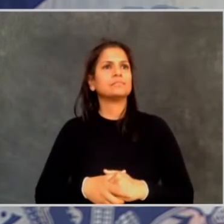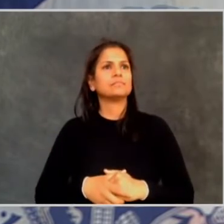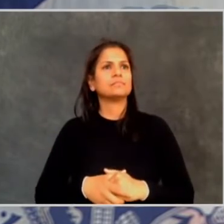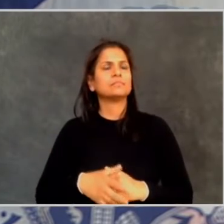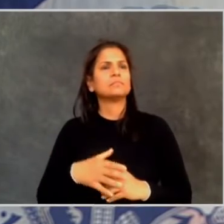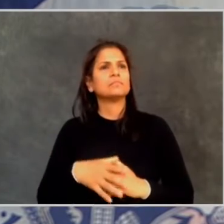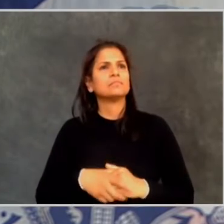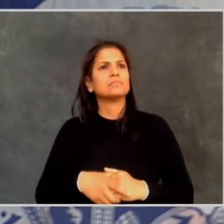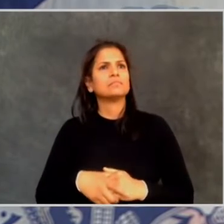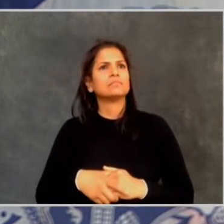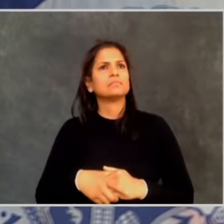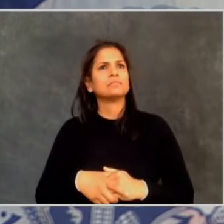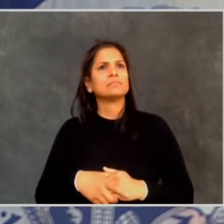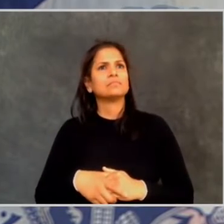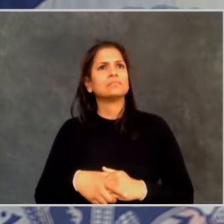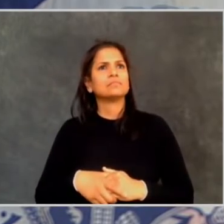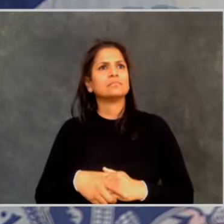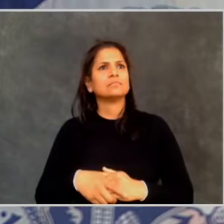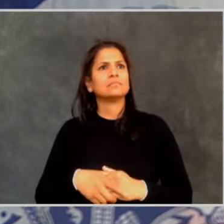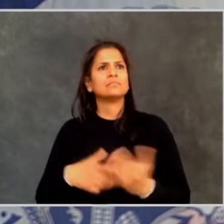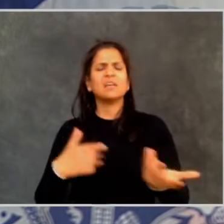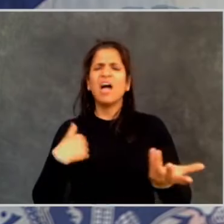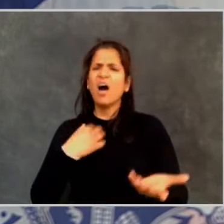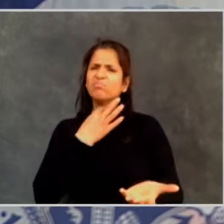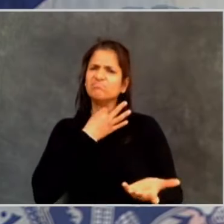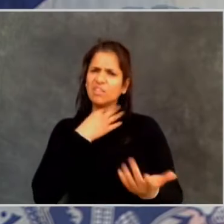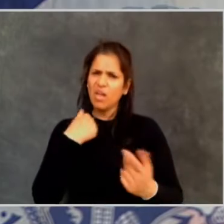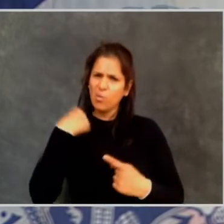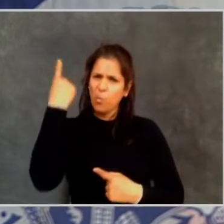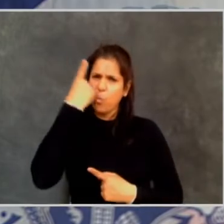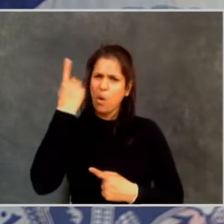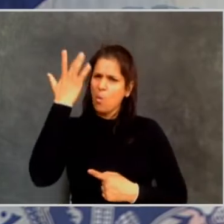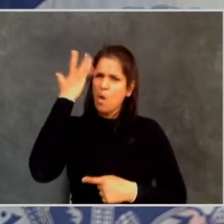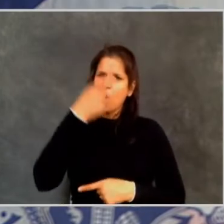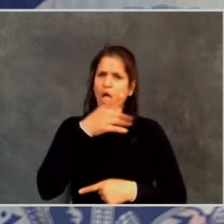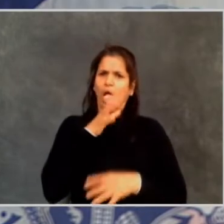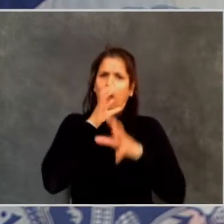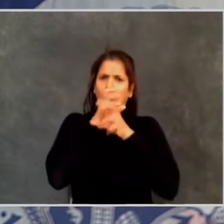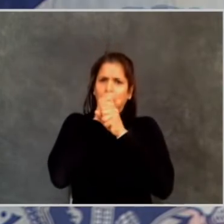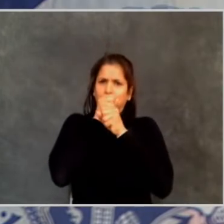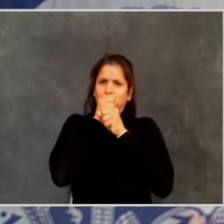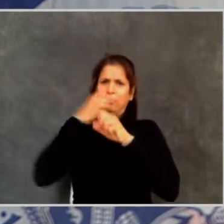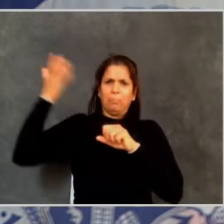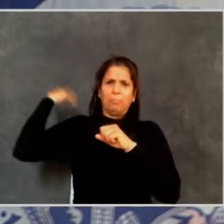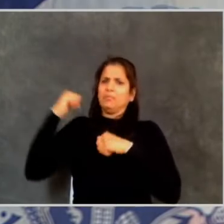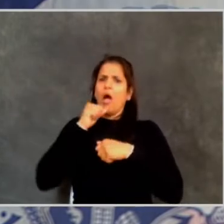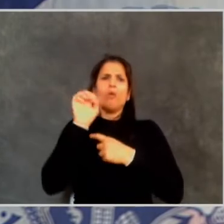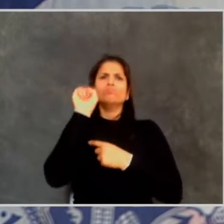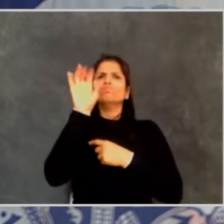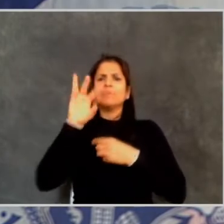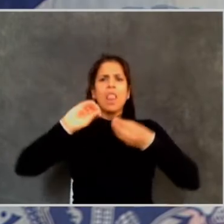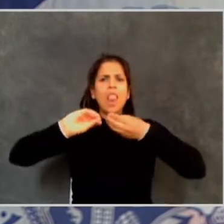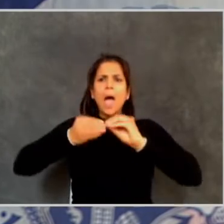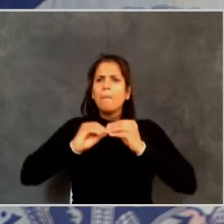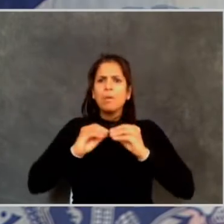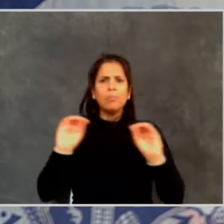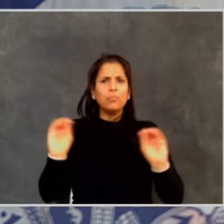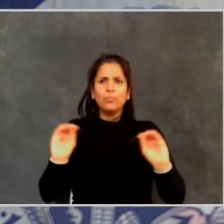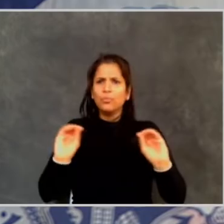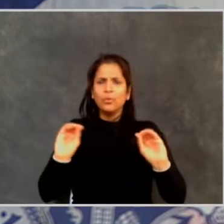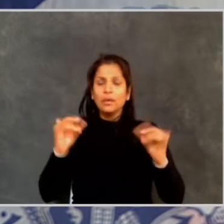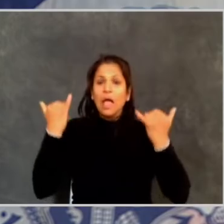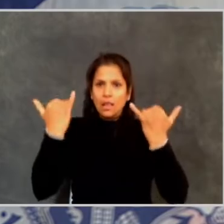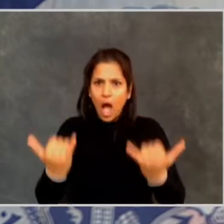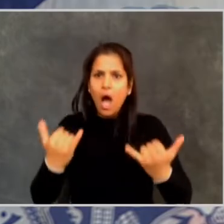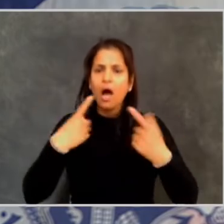here? Because we're all walking and chewing gum on many, many levels. This is nonstop crisis, and everyone